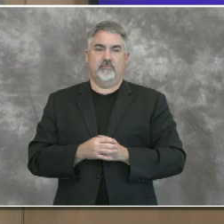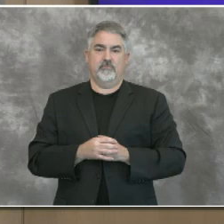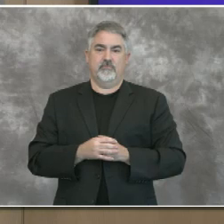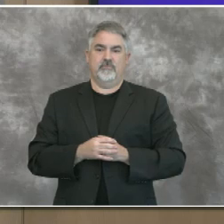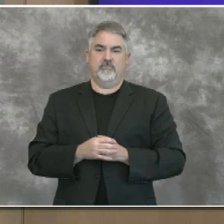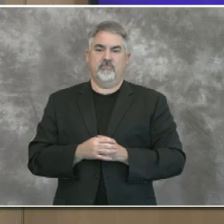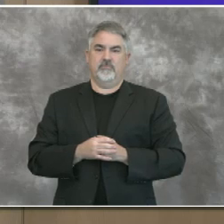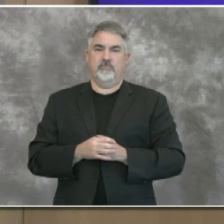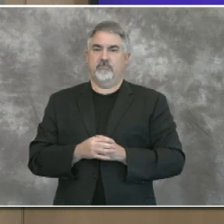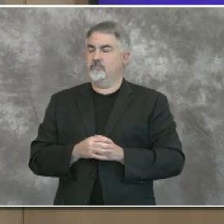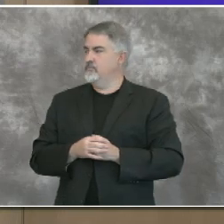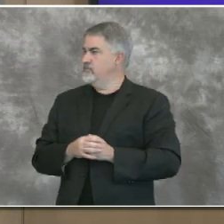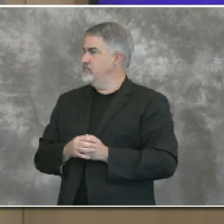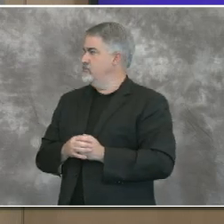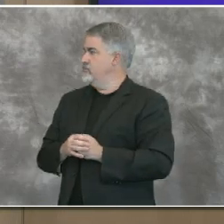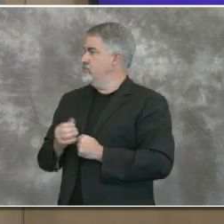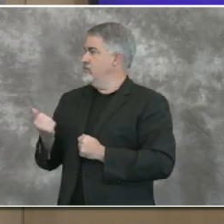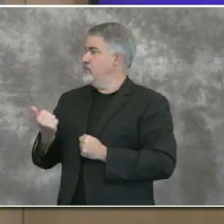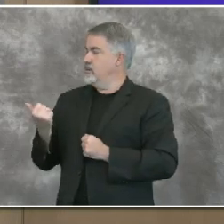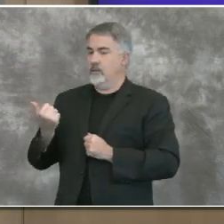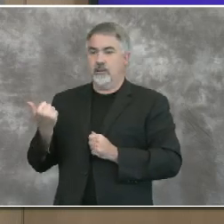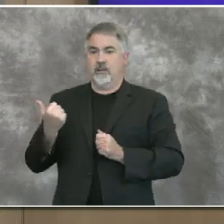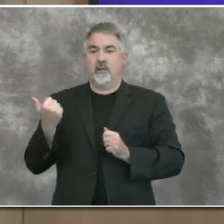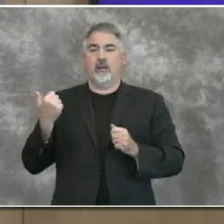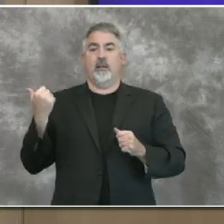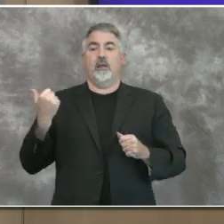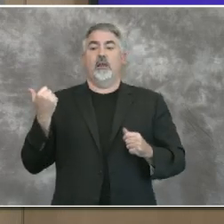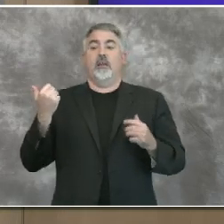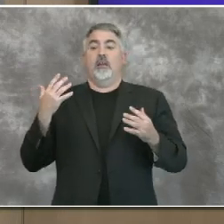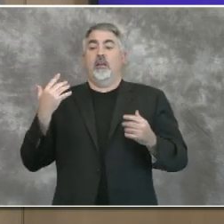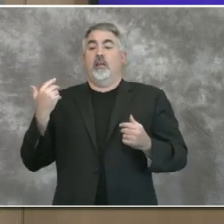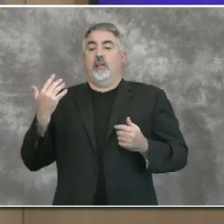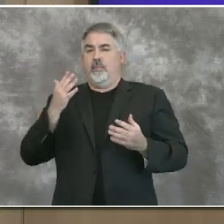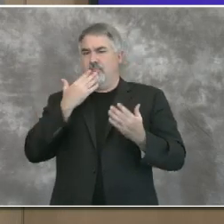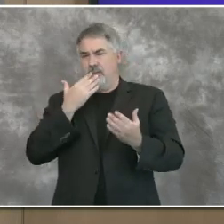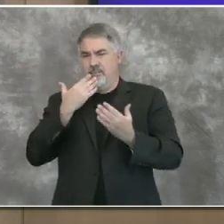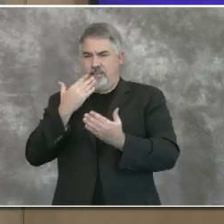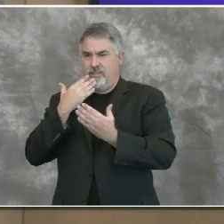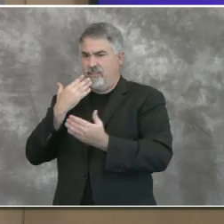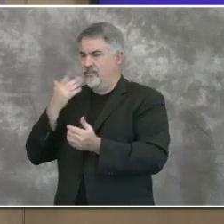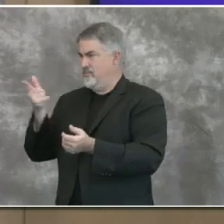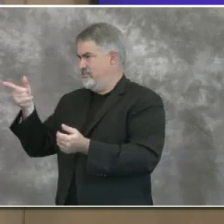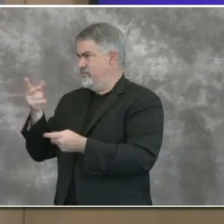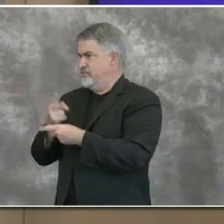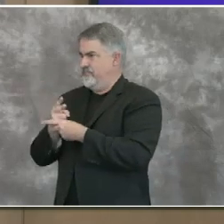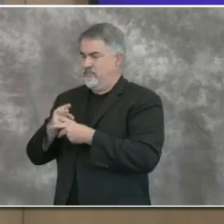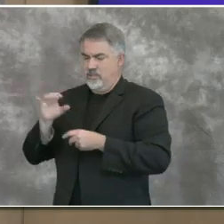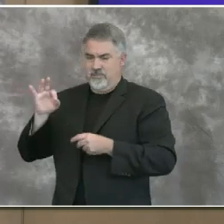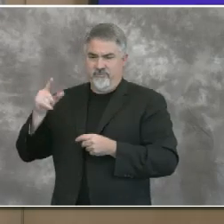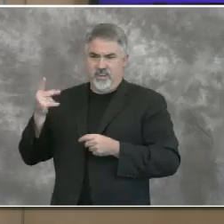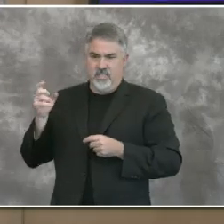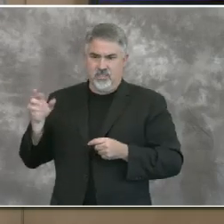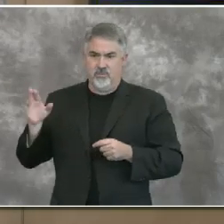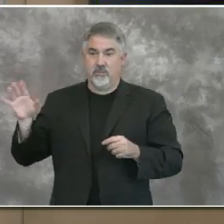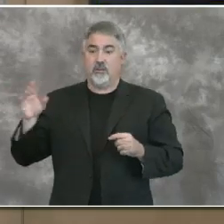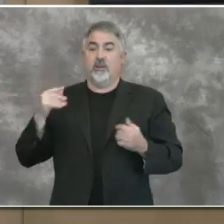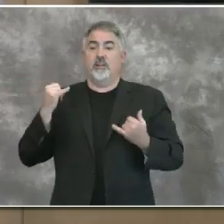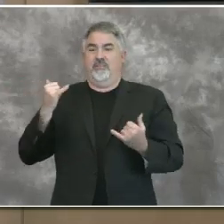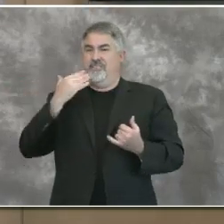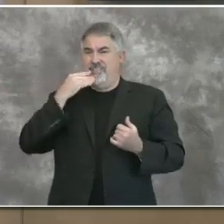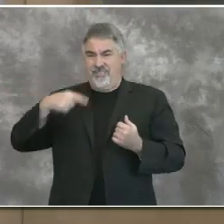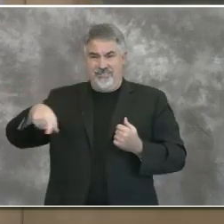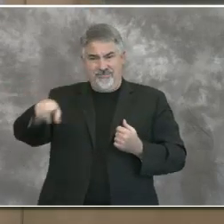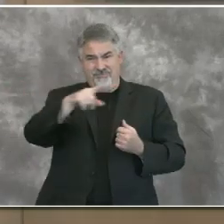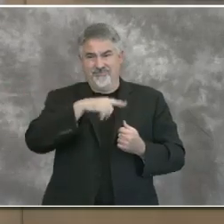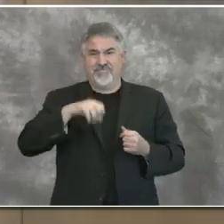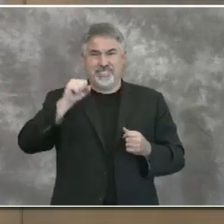Thank you, Supervisor Fletcher, and good afternoon to everyone. We cannot thank San Diego residents enough for doing your part to stay